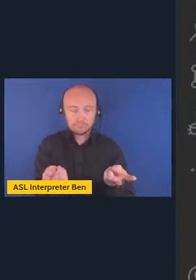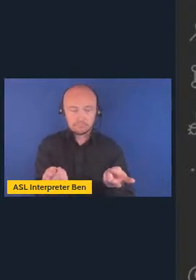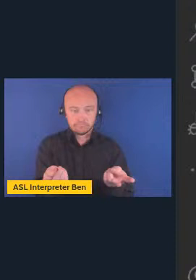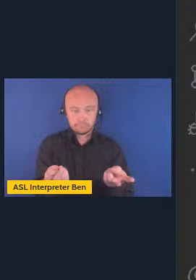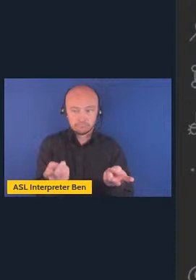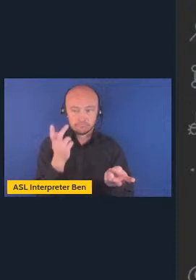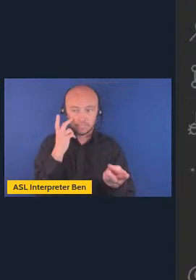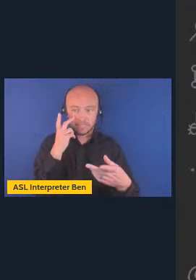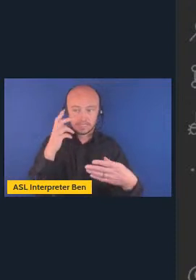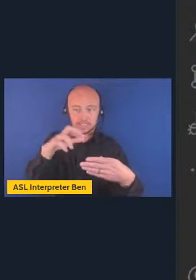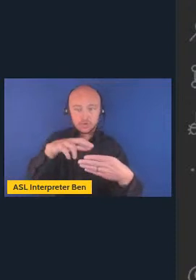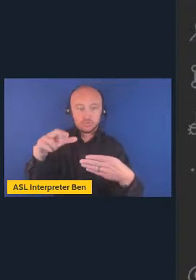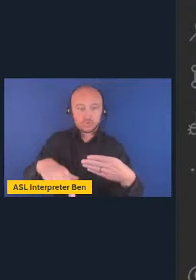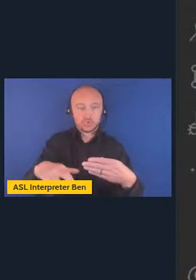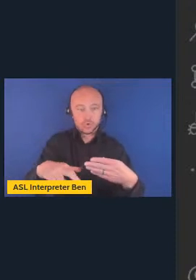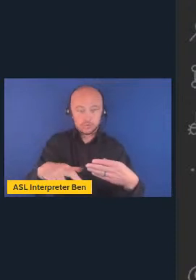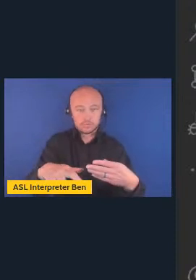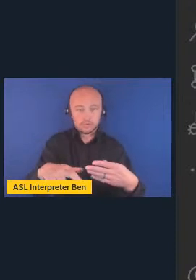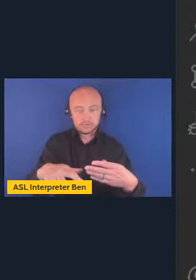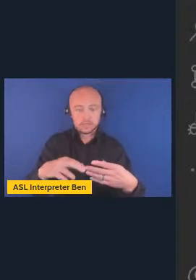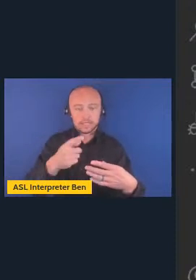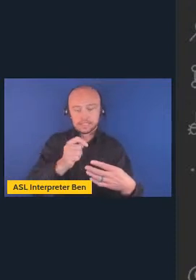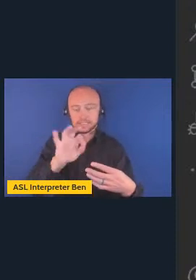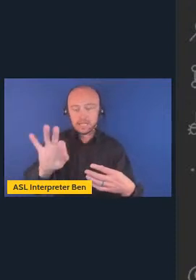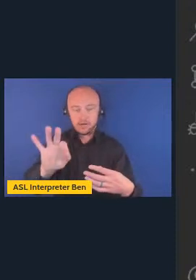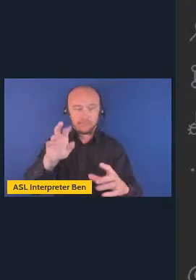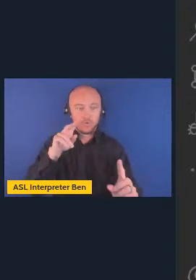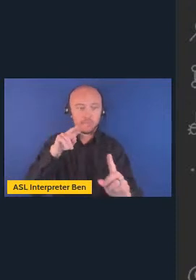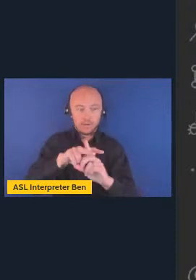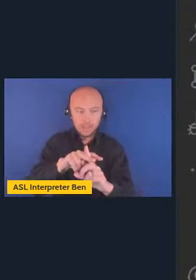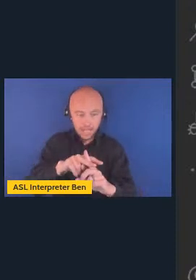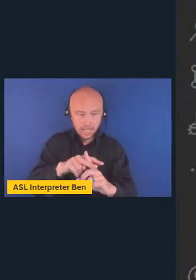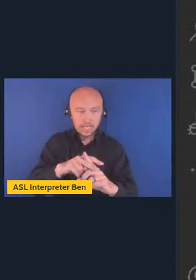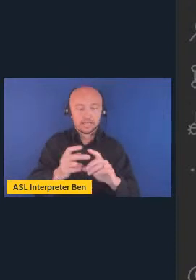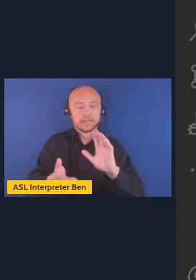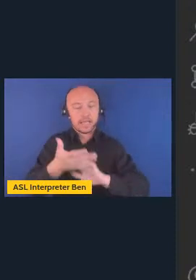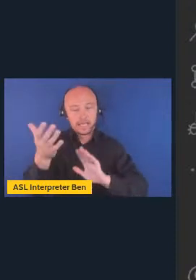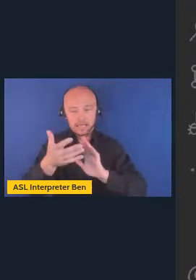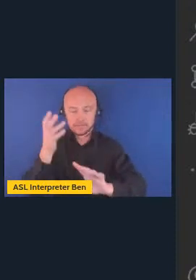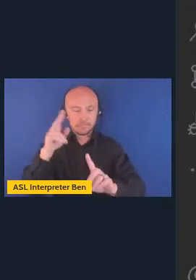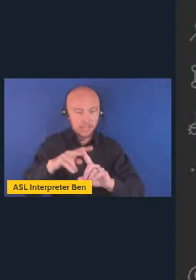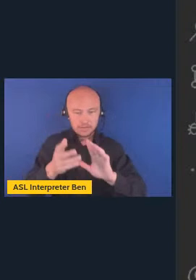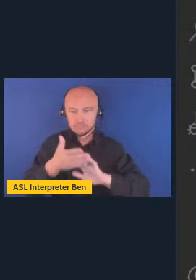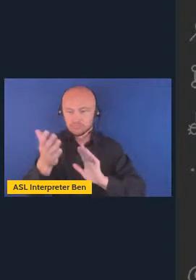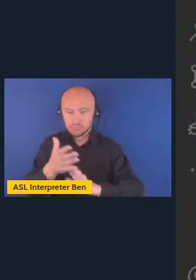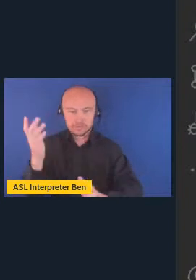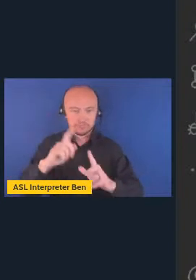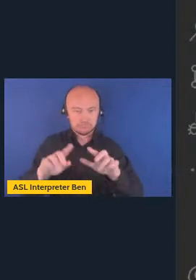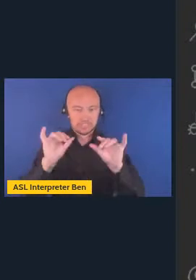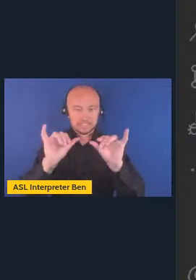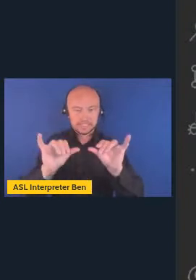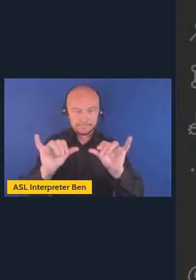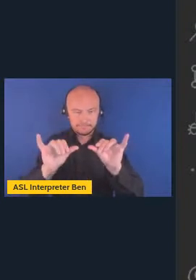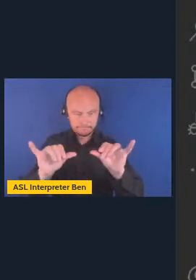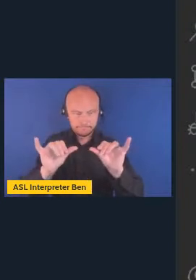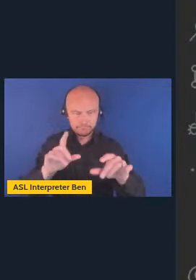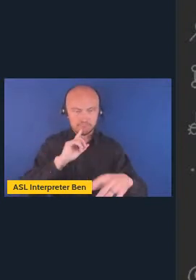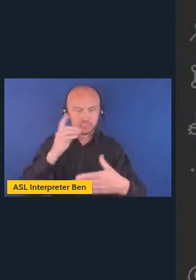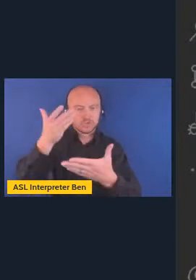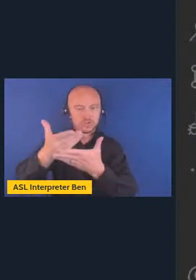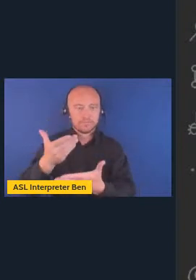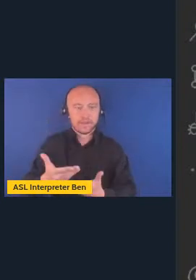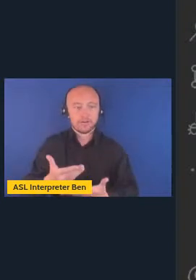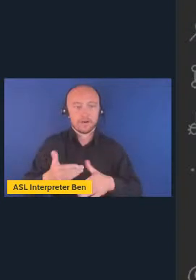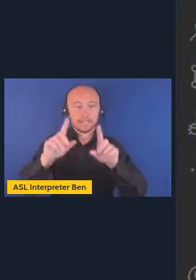the result, and I can actually go and do Terraform, apply, and run this. It's going to be the same result. We can actually verify this with the